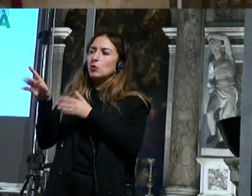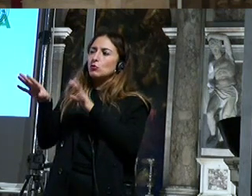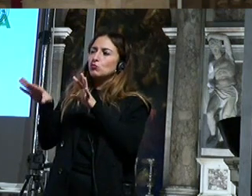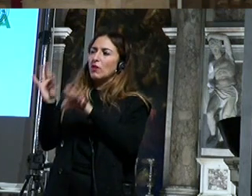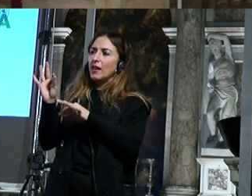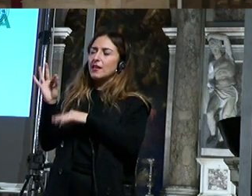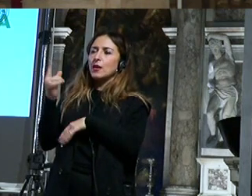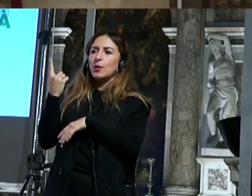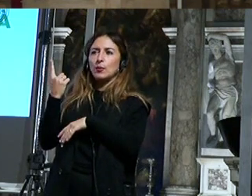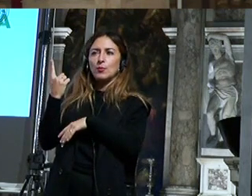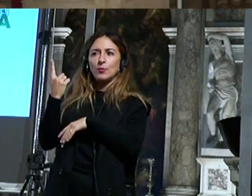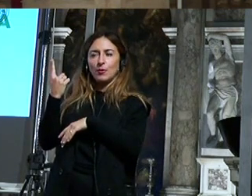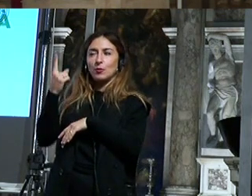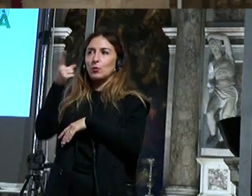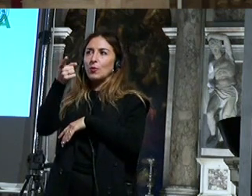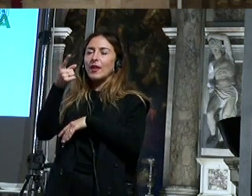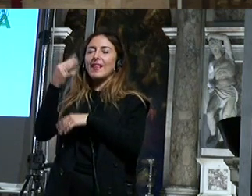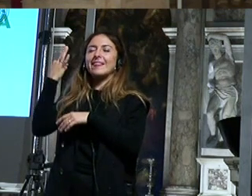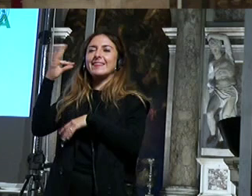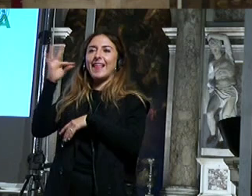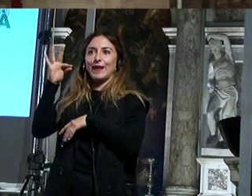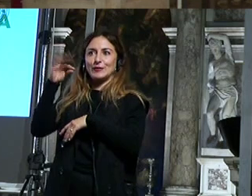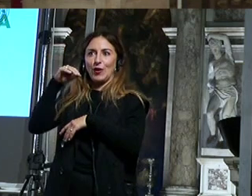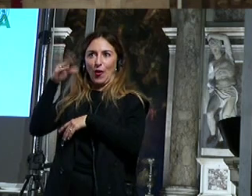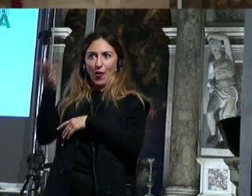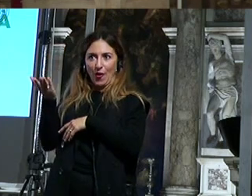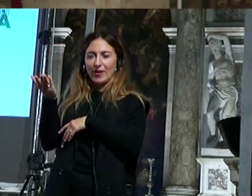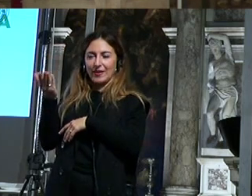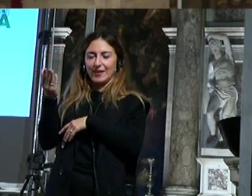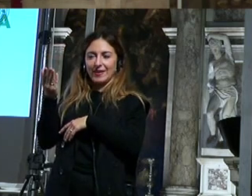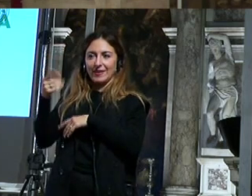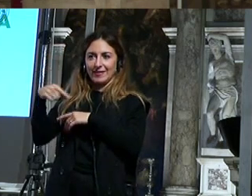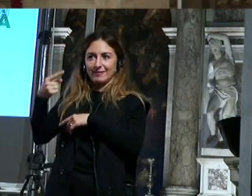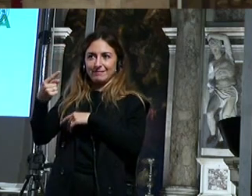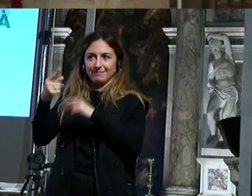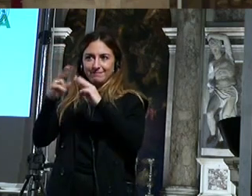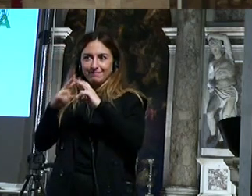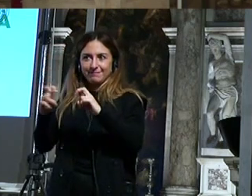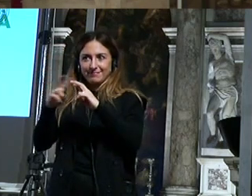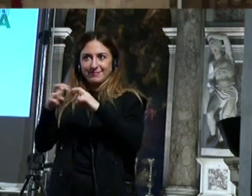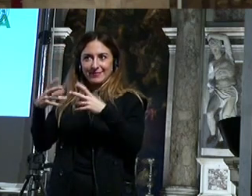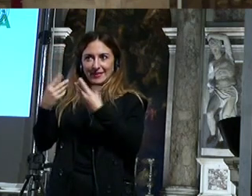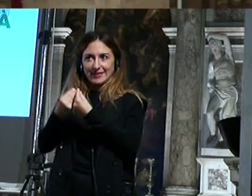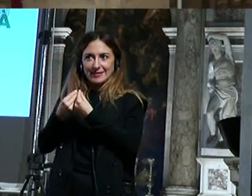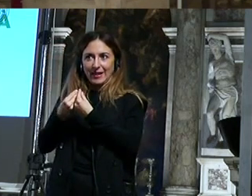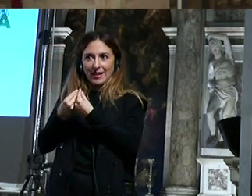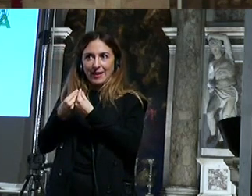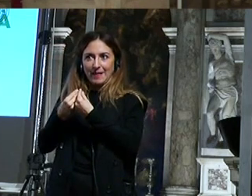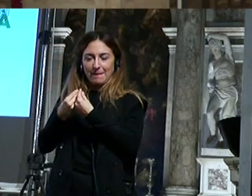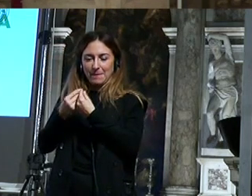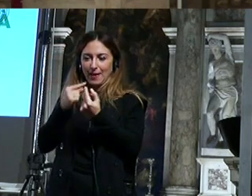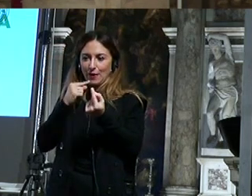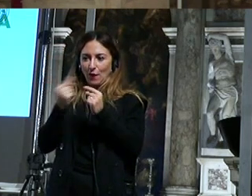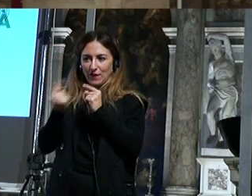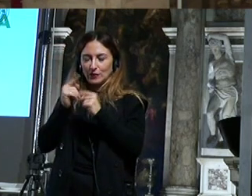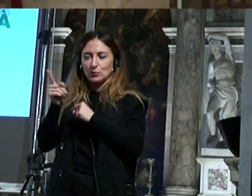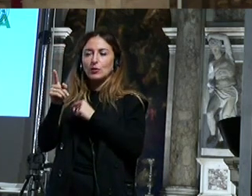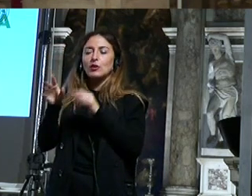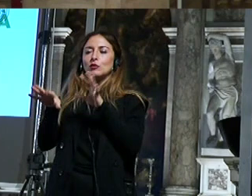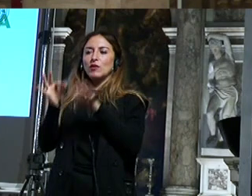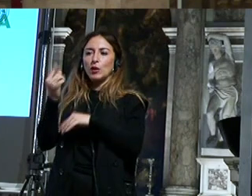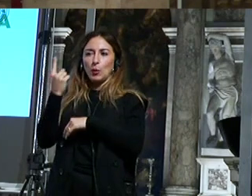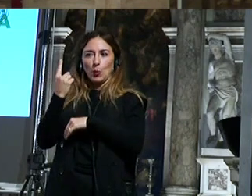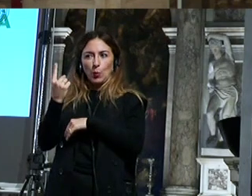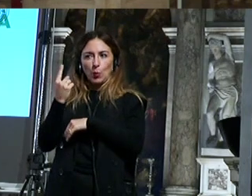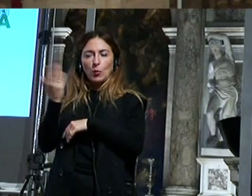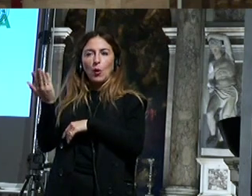these minutes together. Sure. Pick one and tell us how it becomes what we